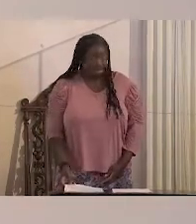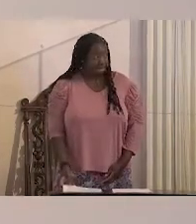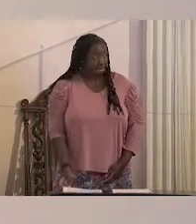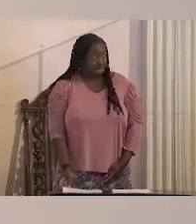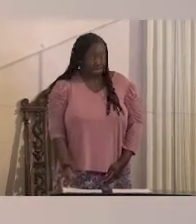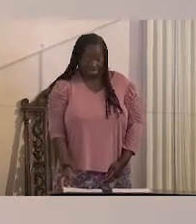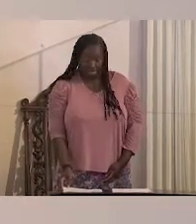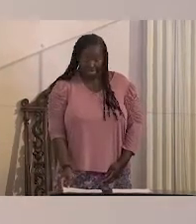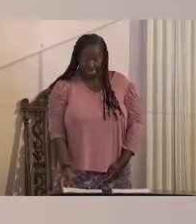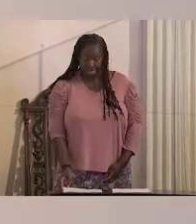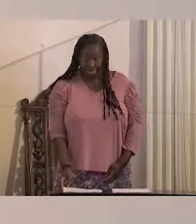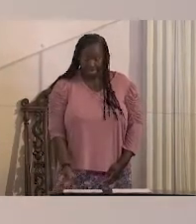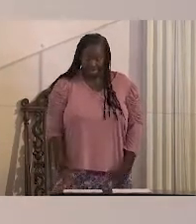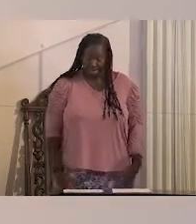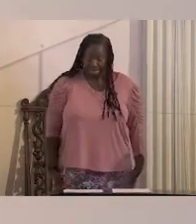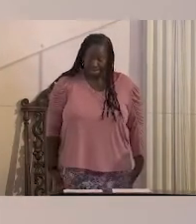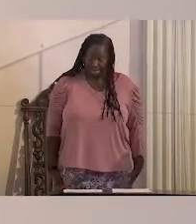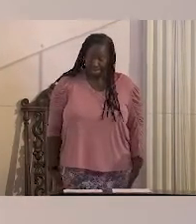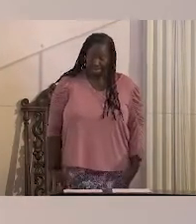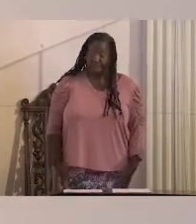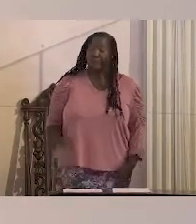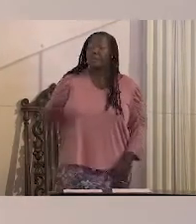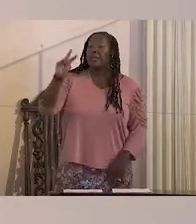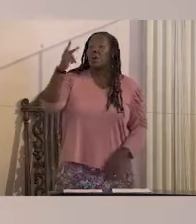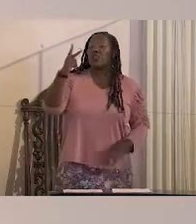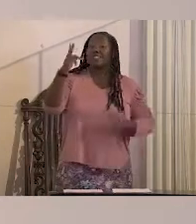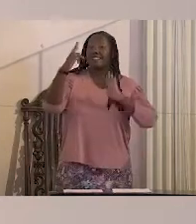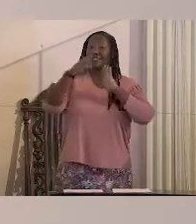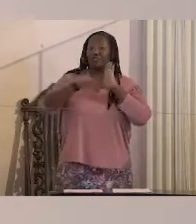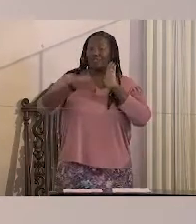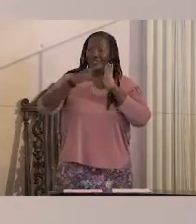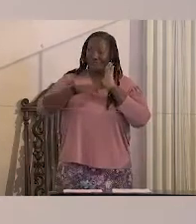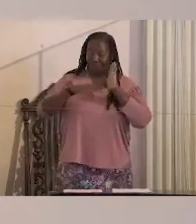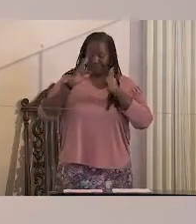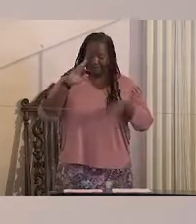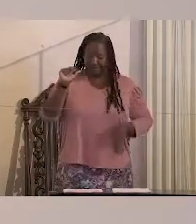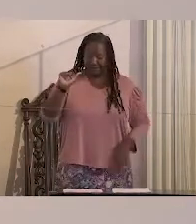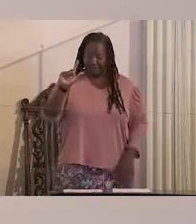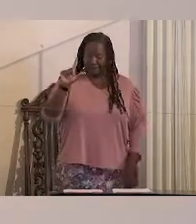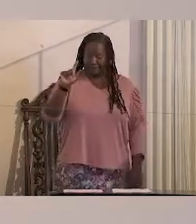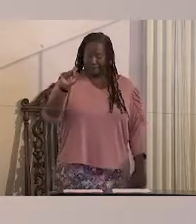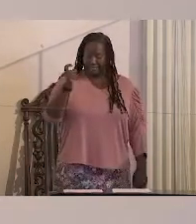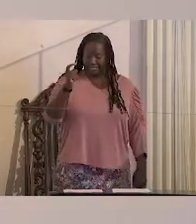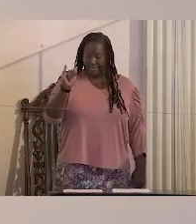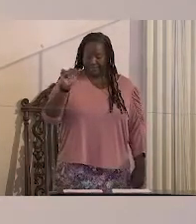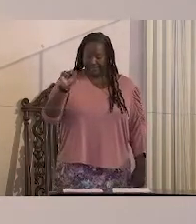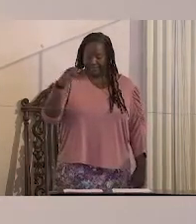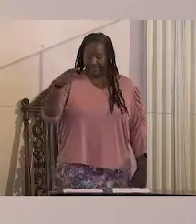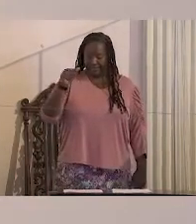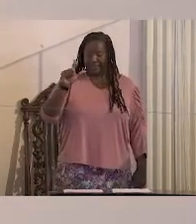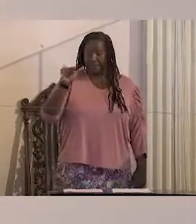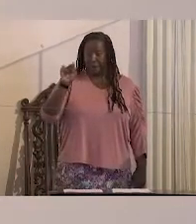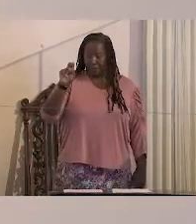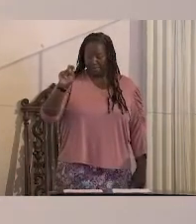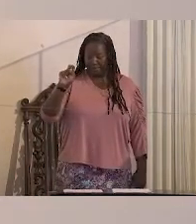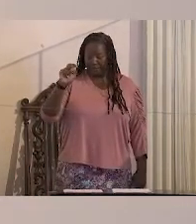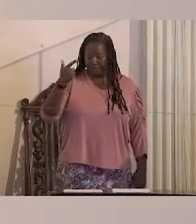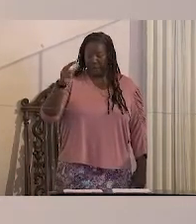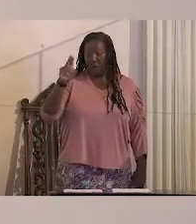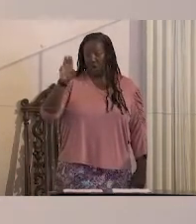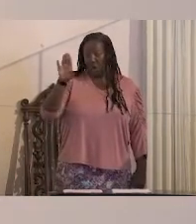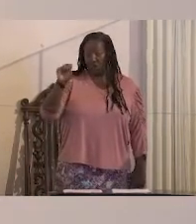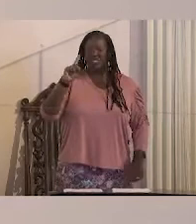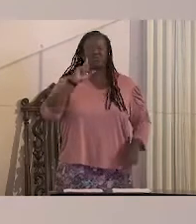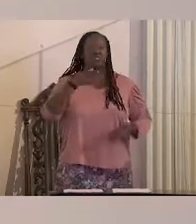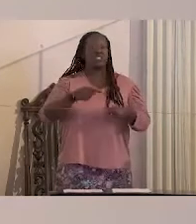Our second reading is by Alexis Pauline Gums, who calls herself a queer Black troublemaker and Black